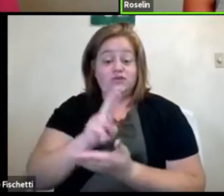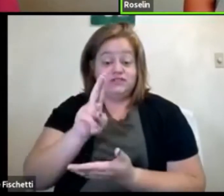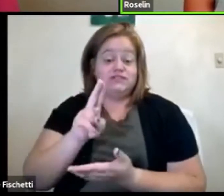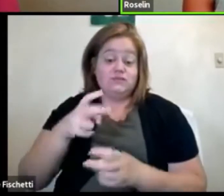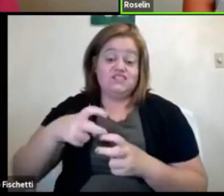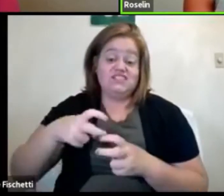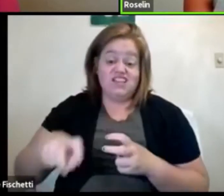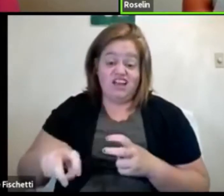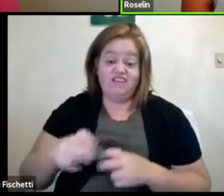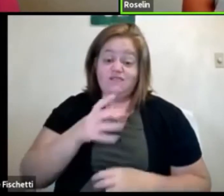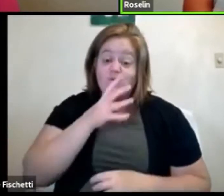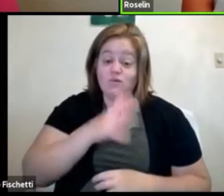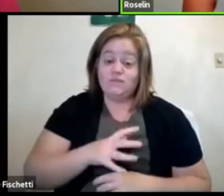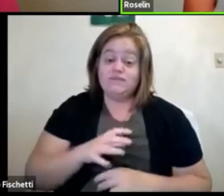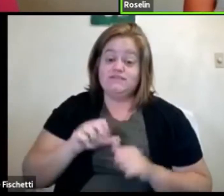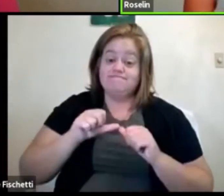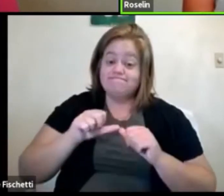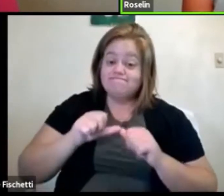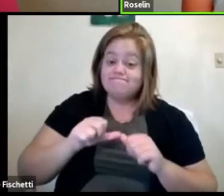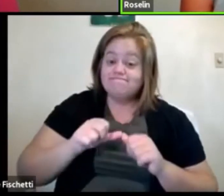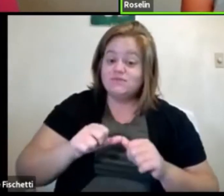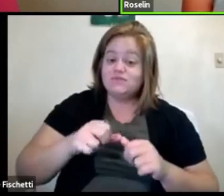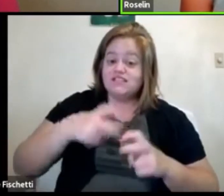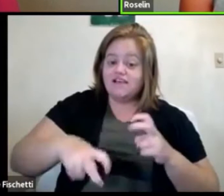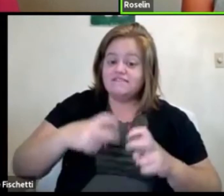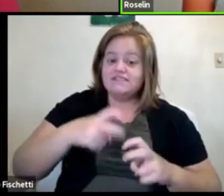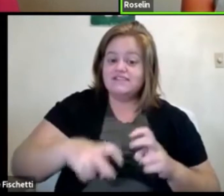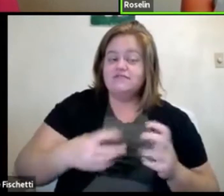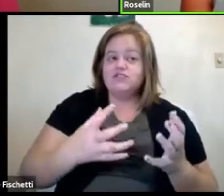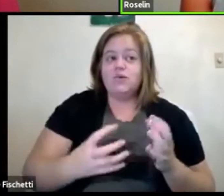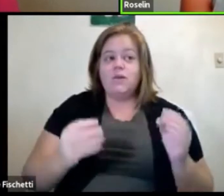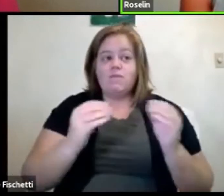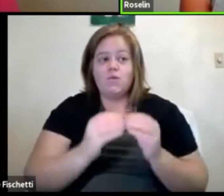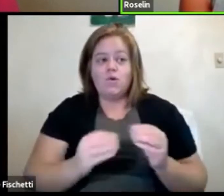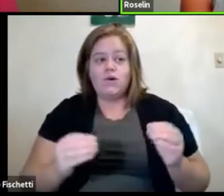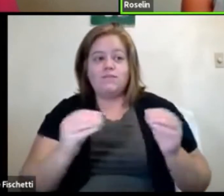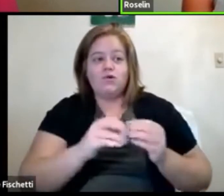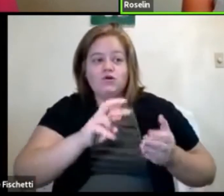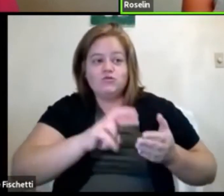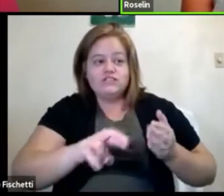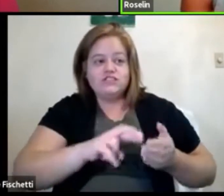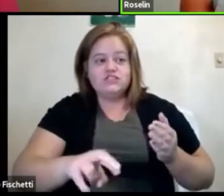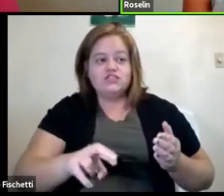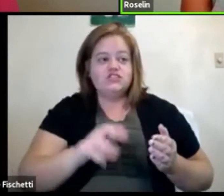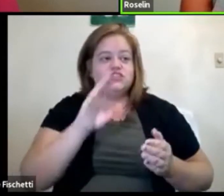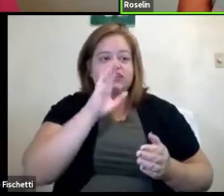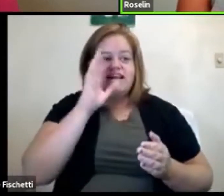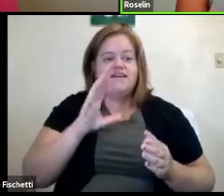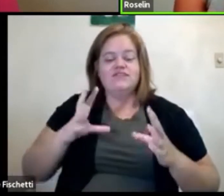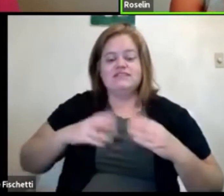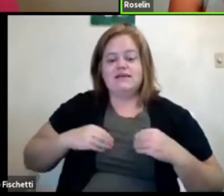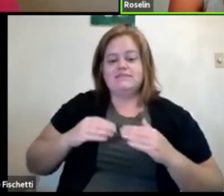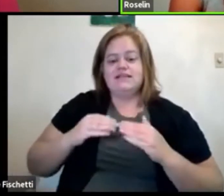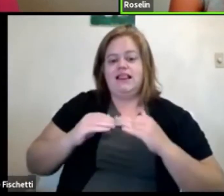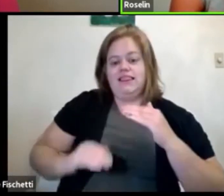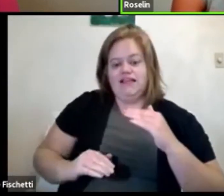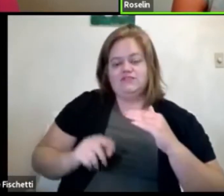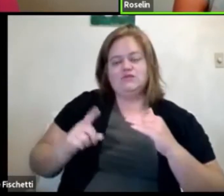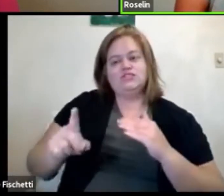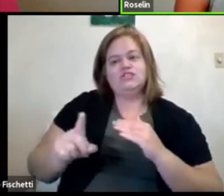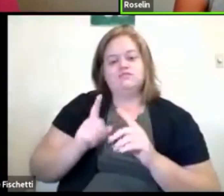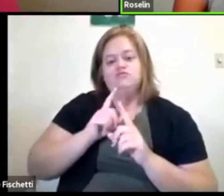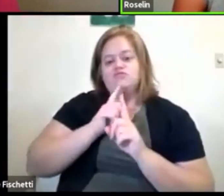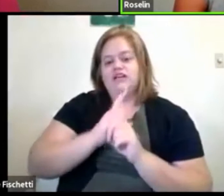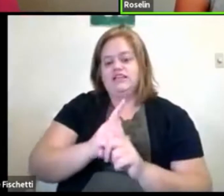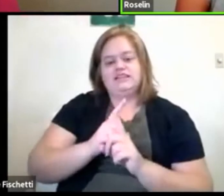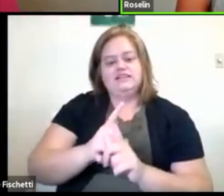She pushed me to always give more and more and more, and never settle for less. So she really mentored me so much, and I'm